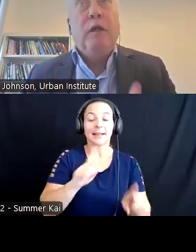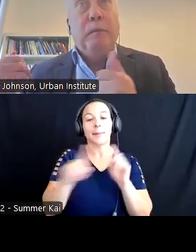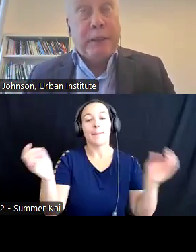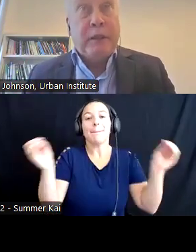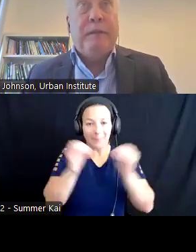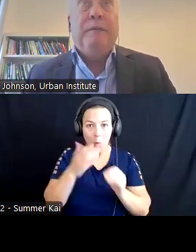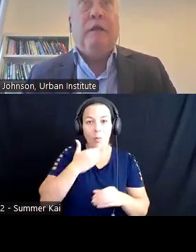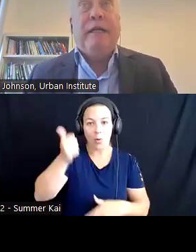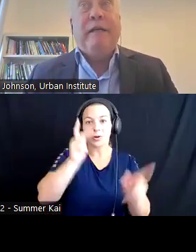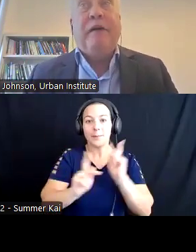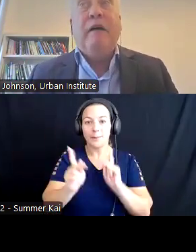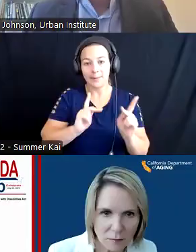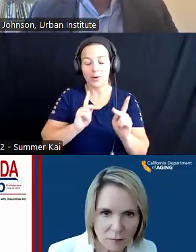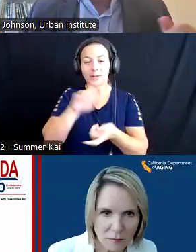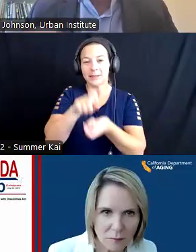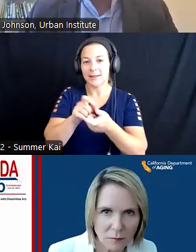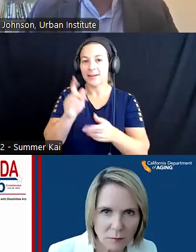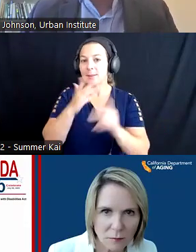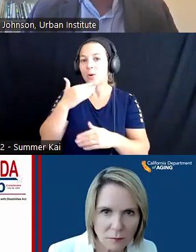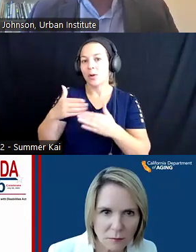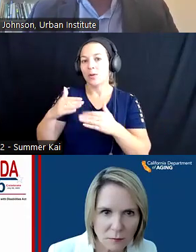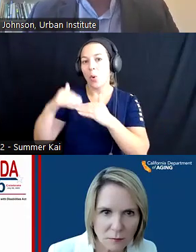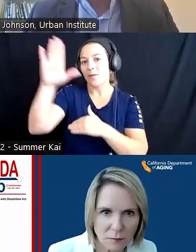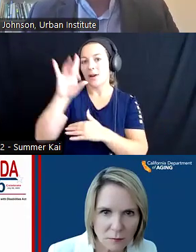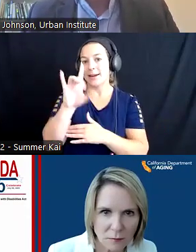people, particularly people over 85. And we see the same